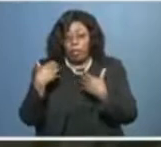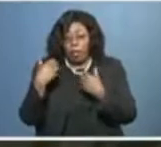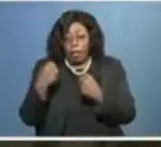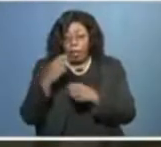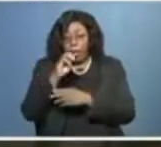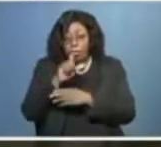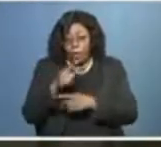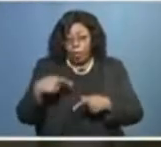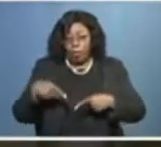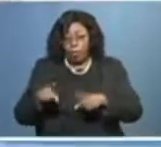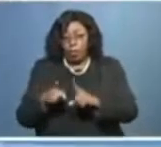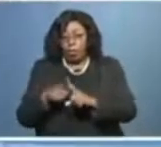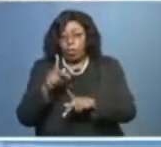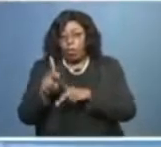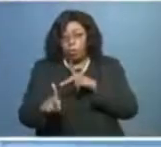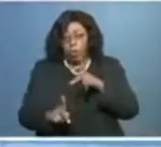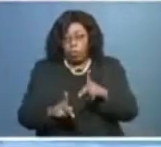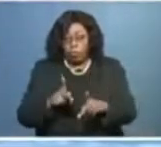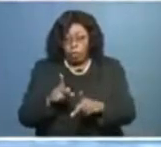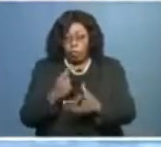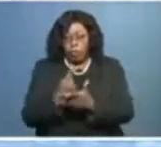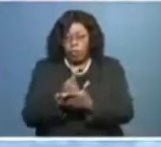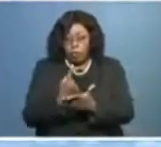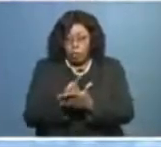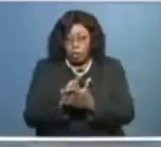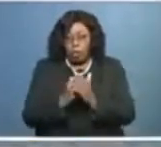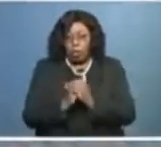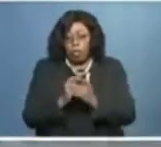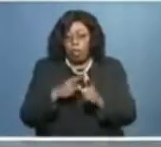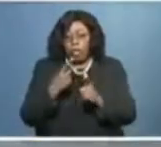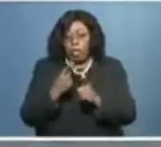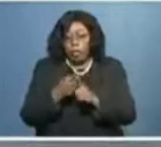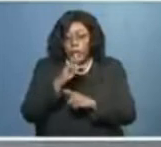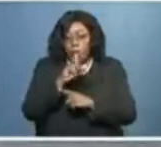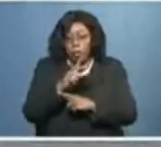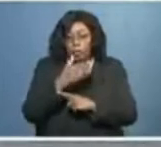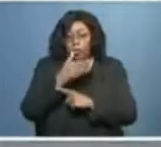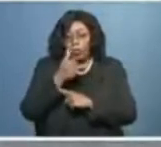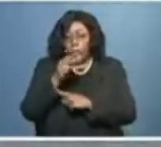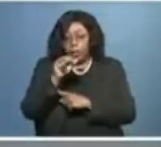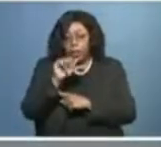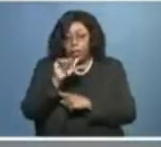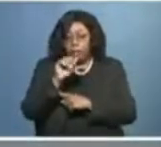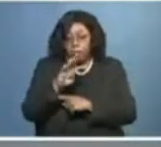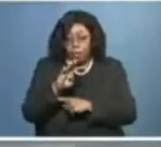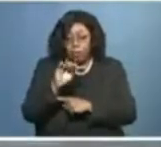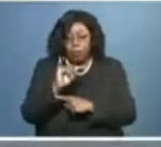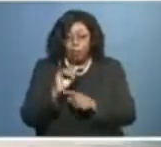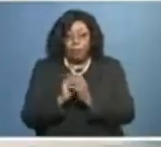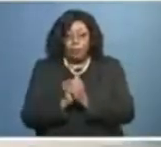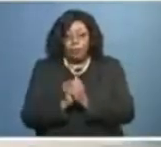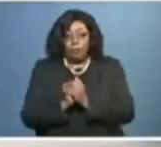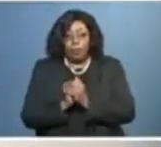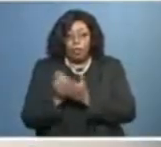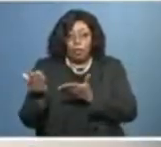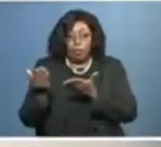to the public for consultation. Add to that a bill to enhance national insurance. To bring in the National Health Insurance Scheme